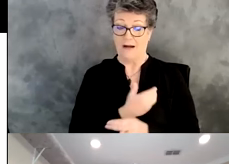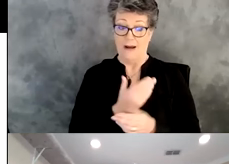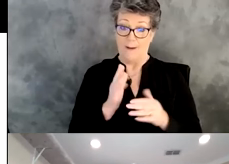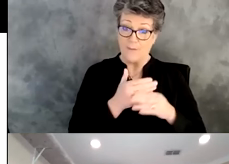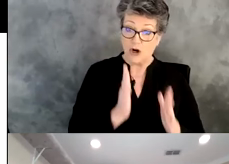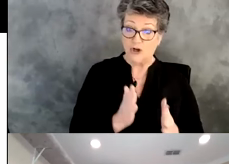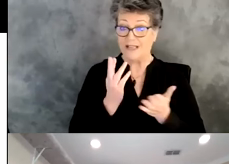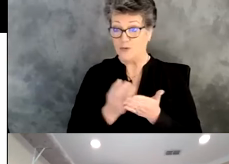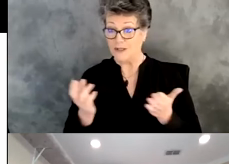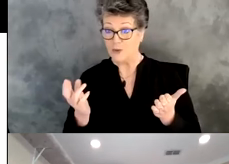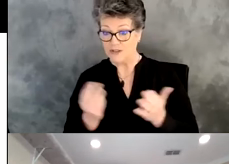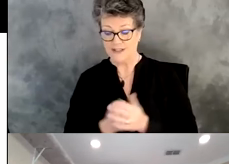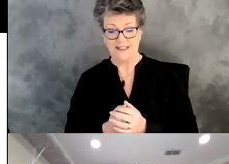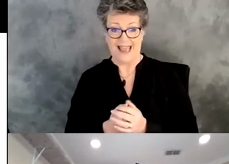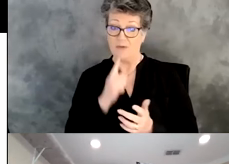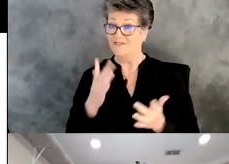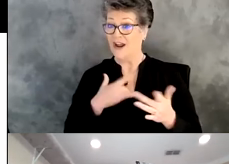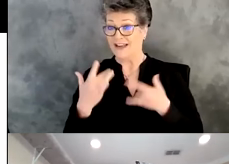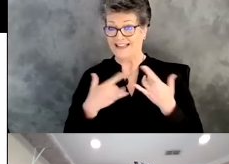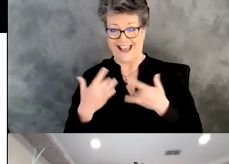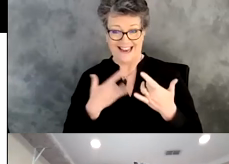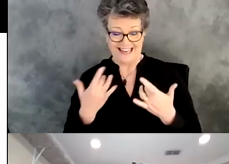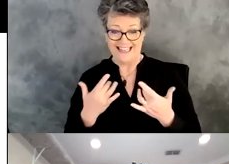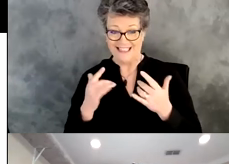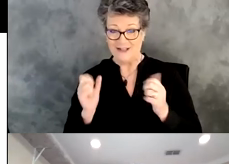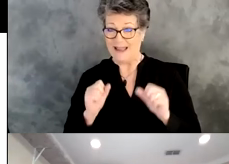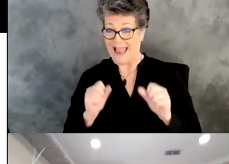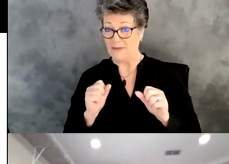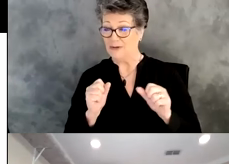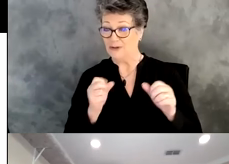world and we're very excited to go on that journey.